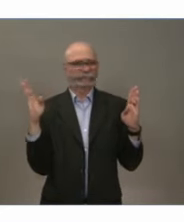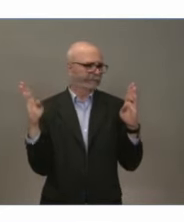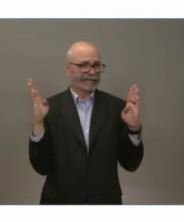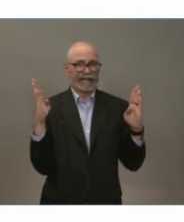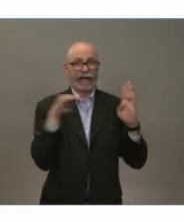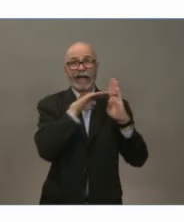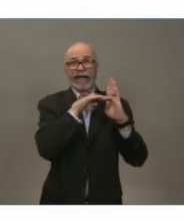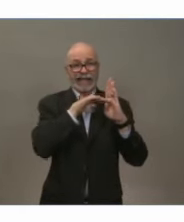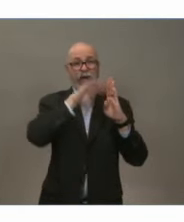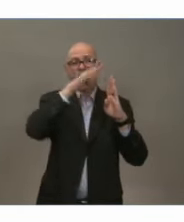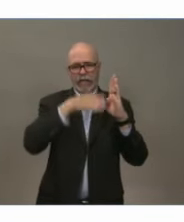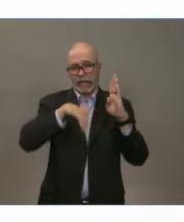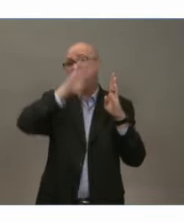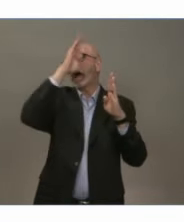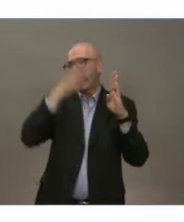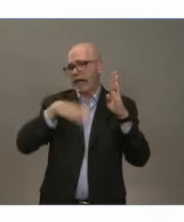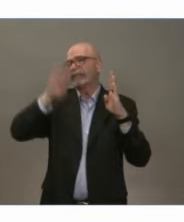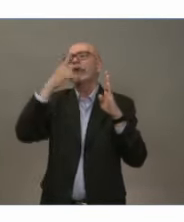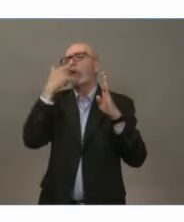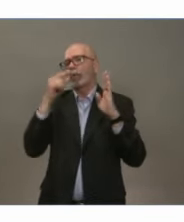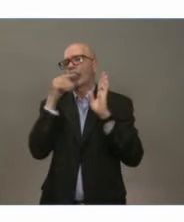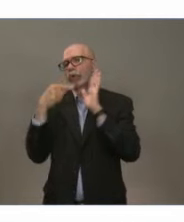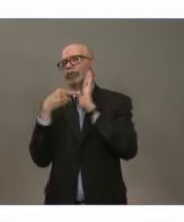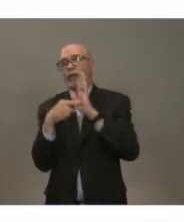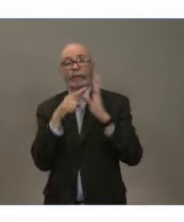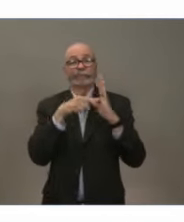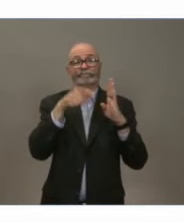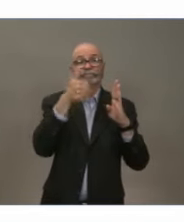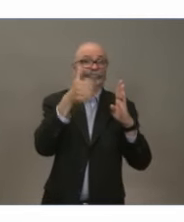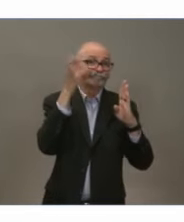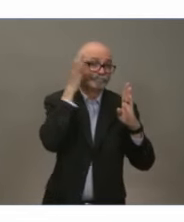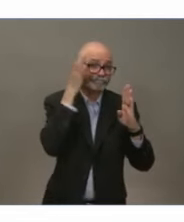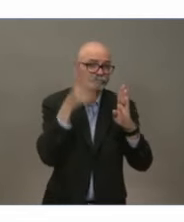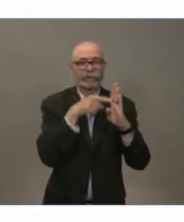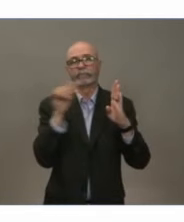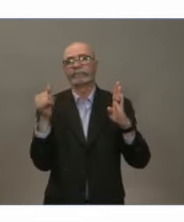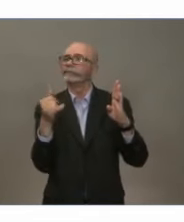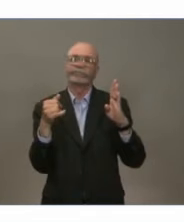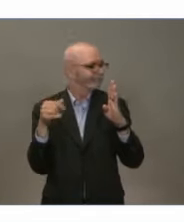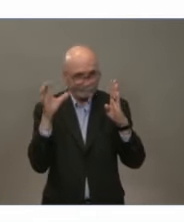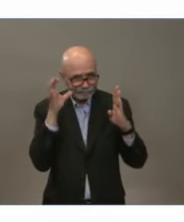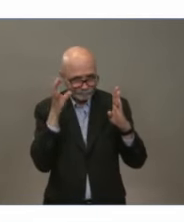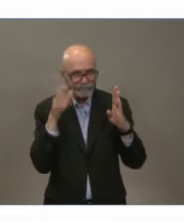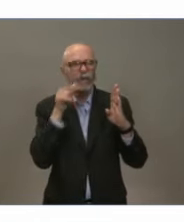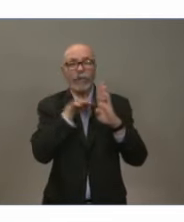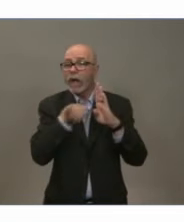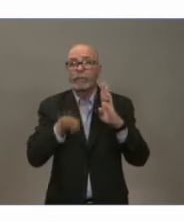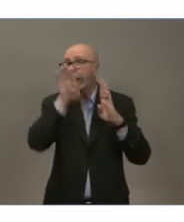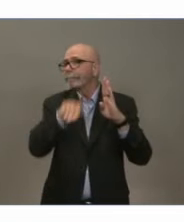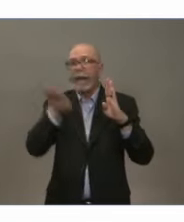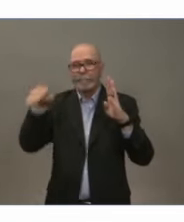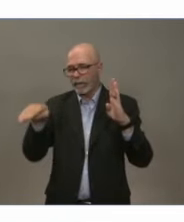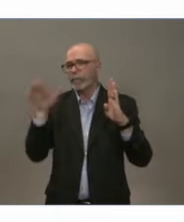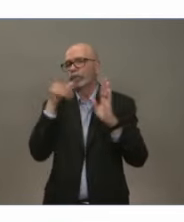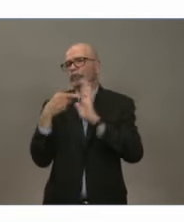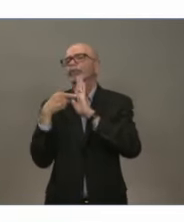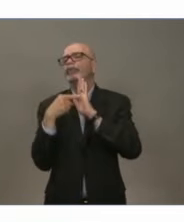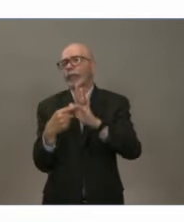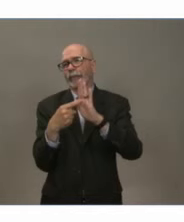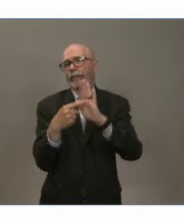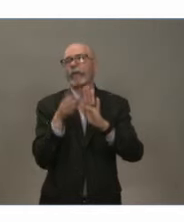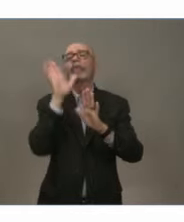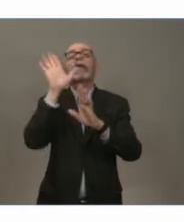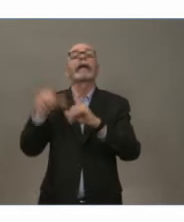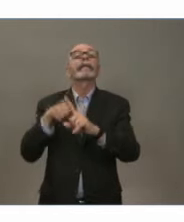distancing versus bad compliance and distancing. We will model what impact COVID-19 will have on our